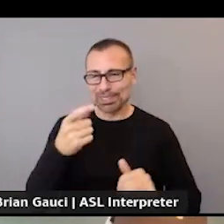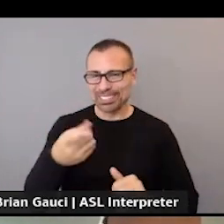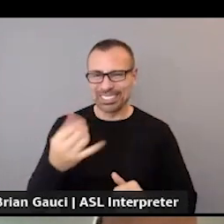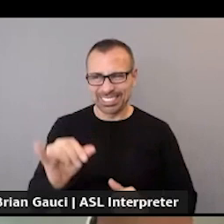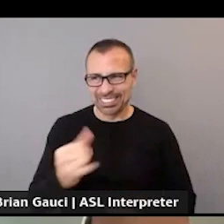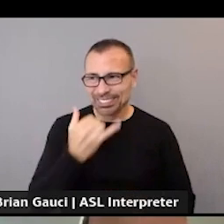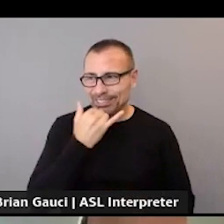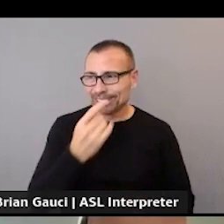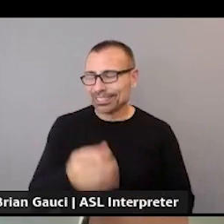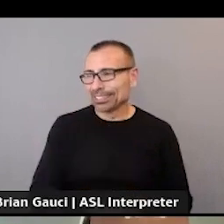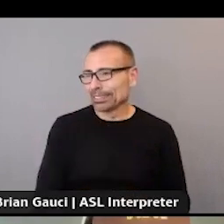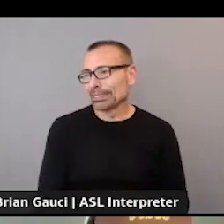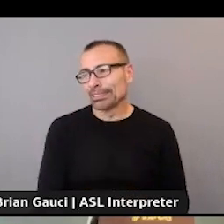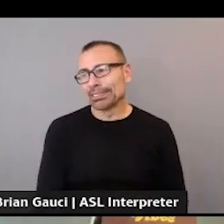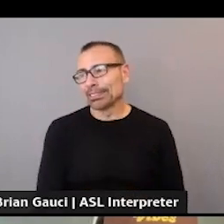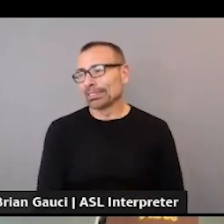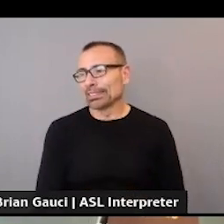Trying